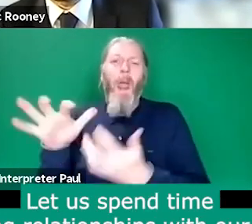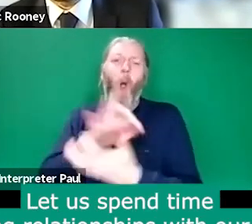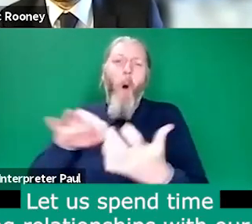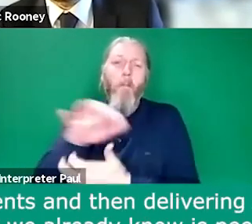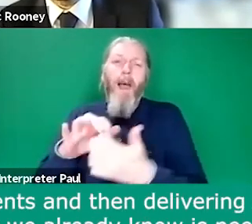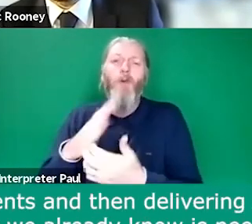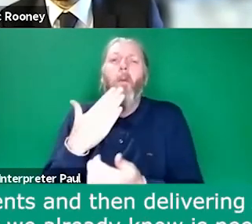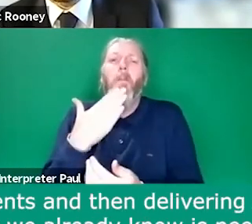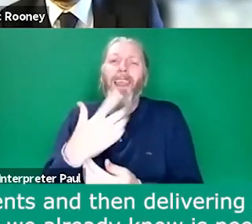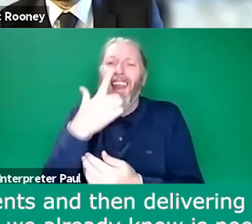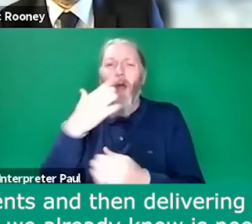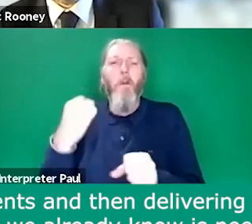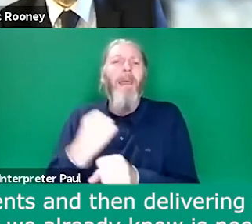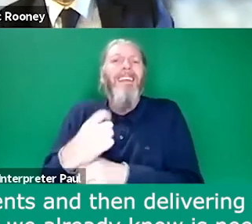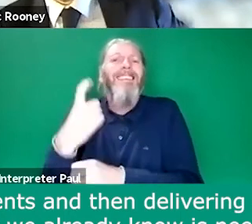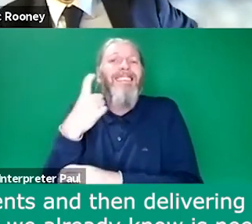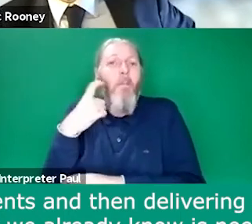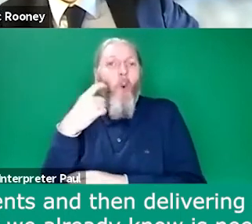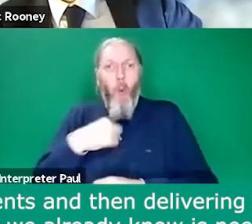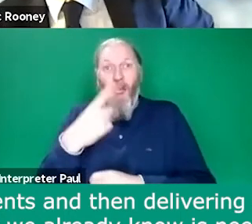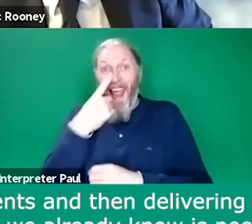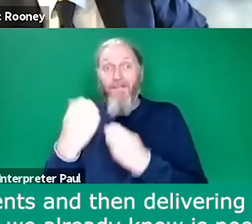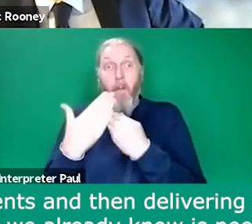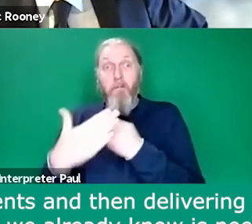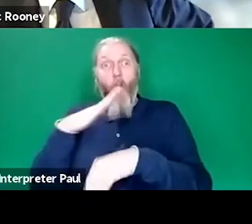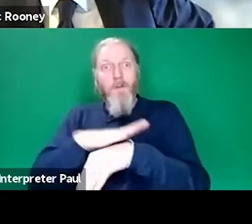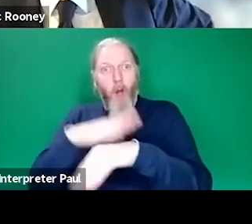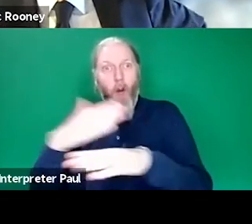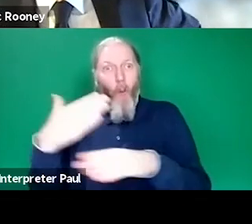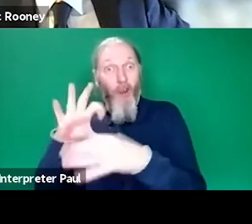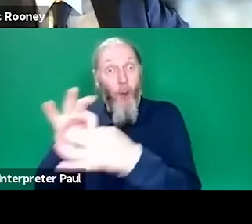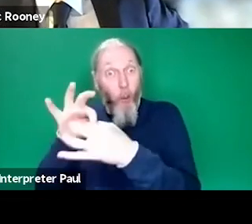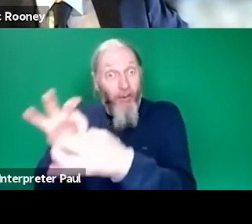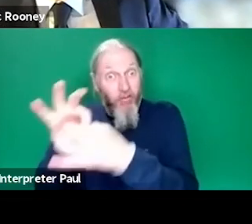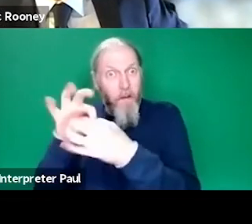our partners and parents, and in delivering against what we already know is needed.